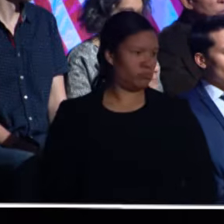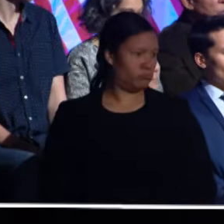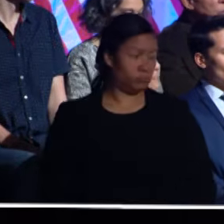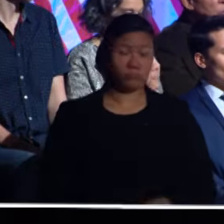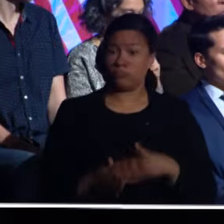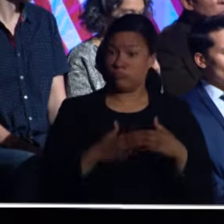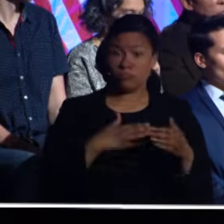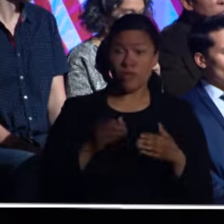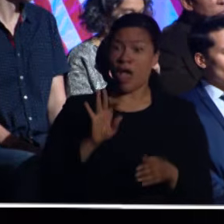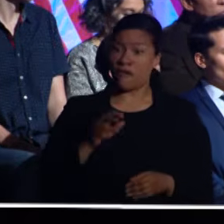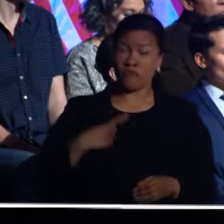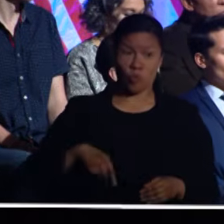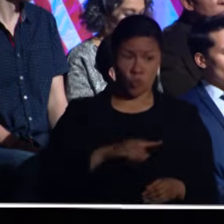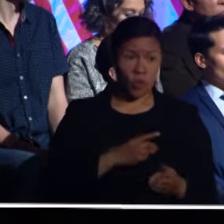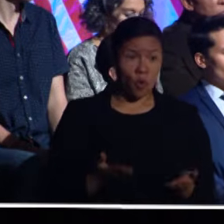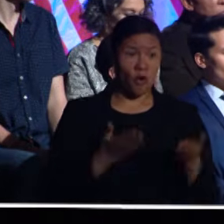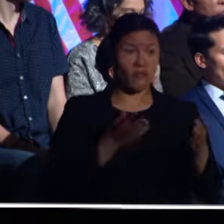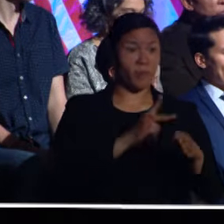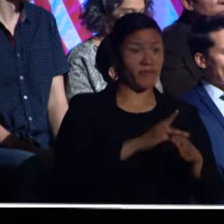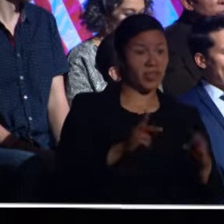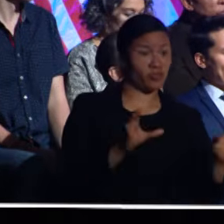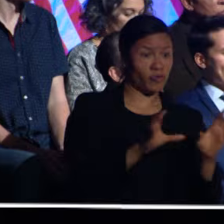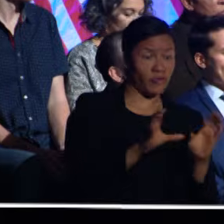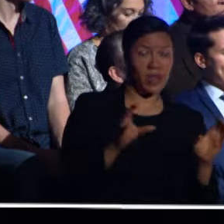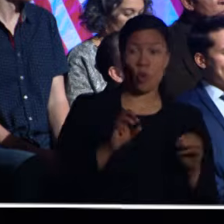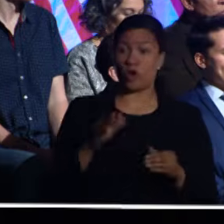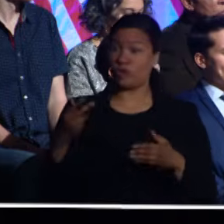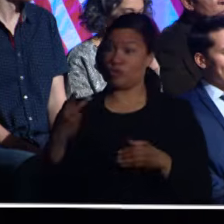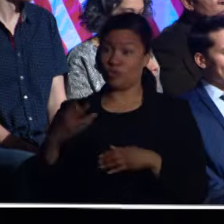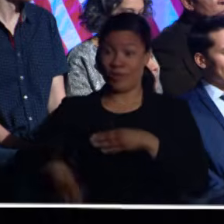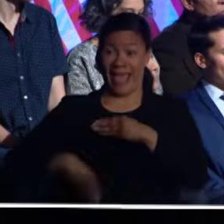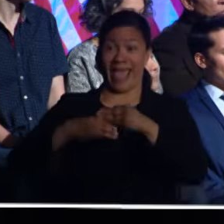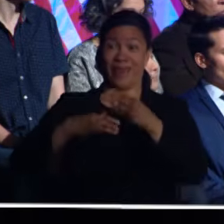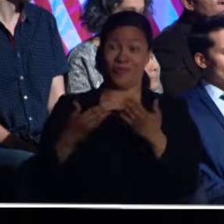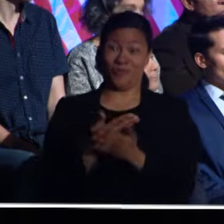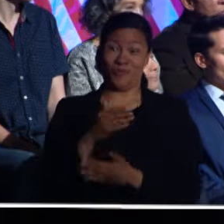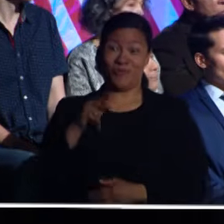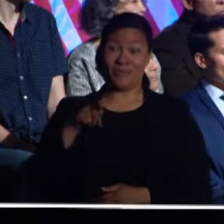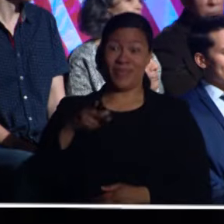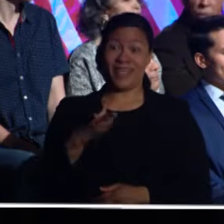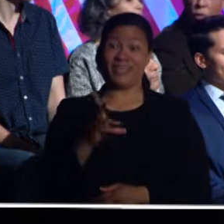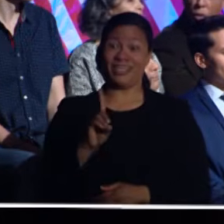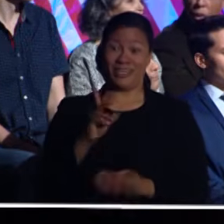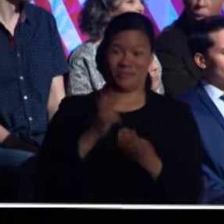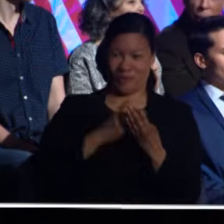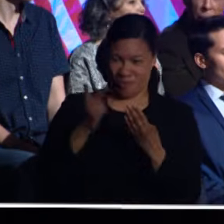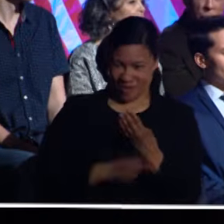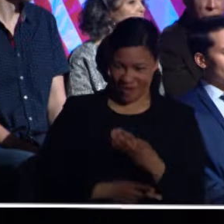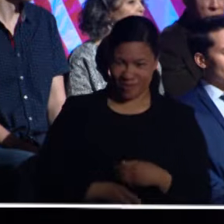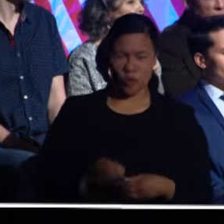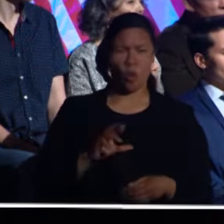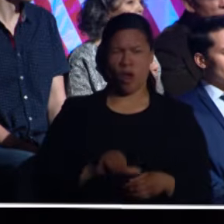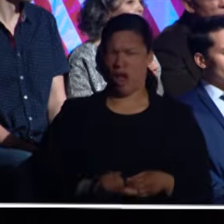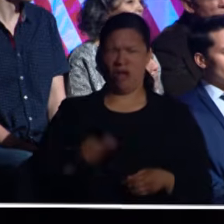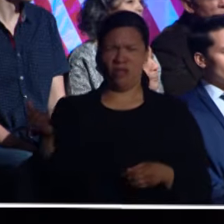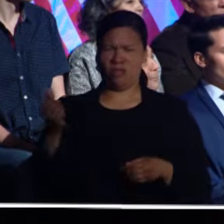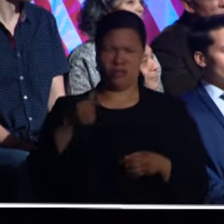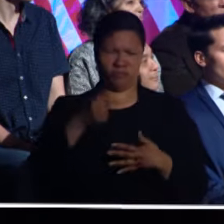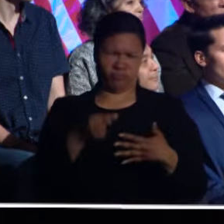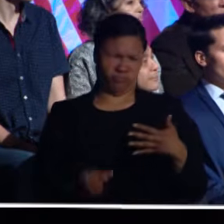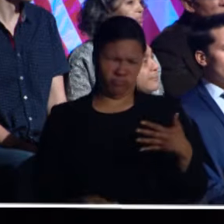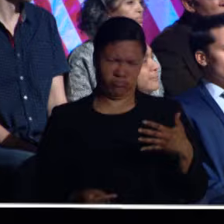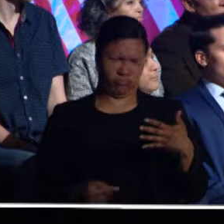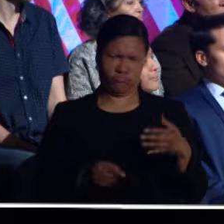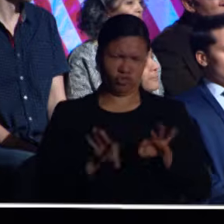of professional certifications or one of our 2 new PhD programs, or any credential in between, know that you